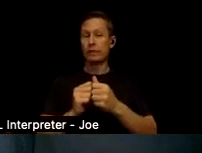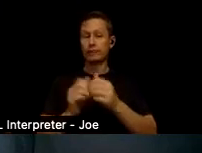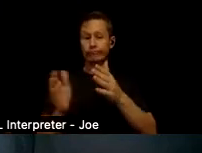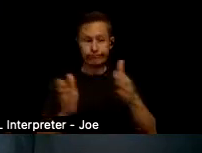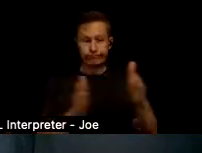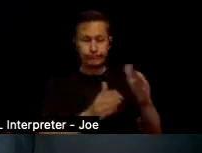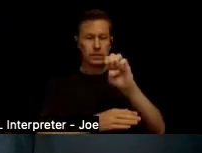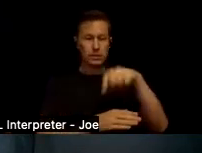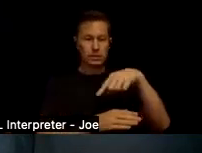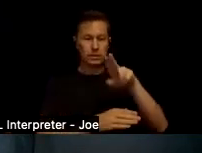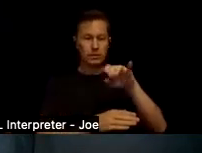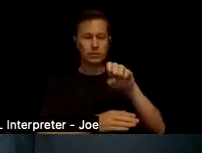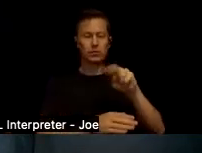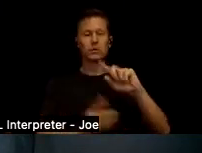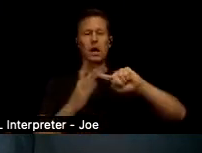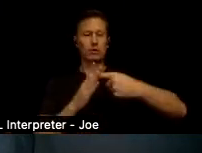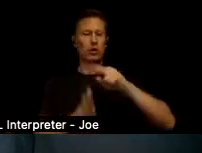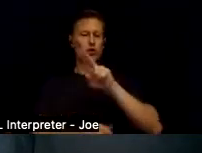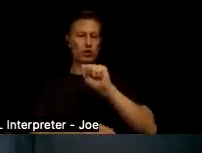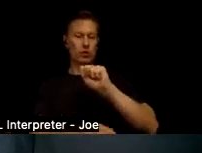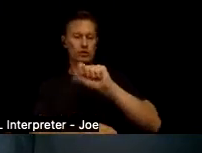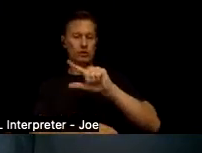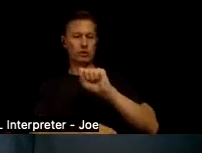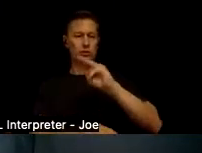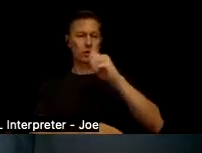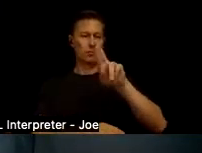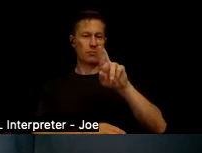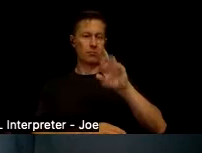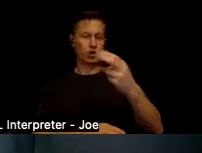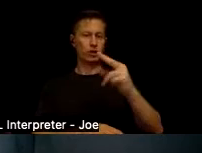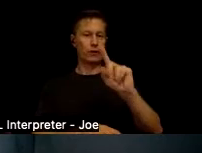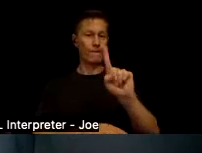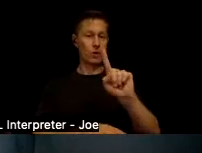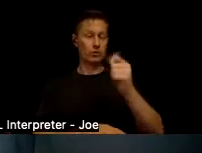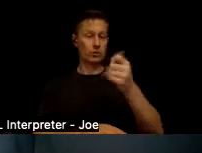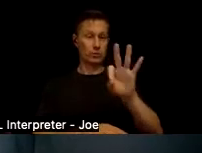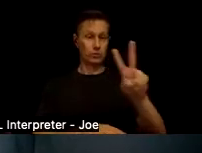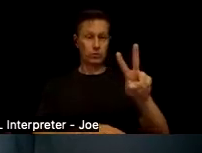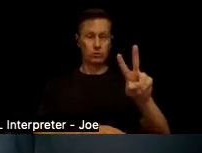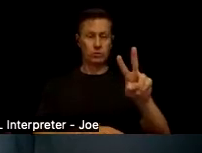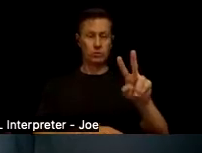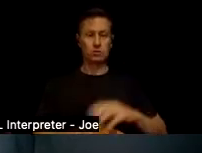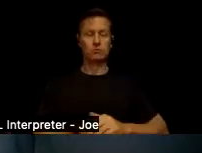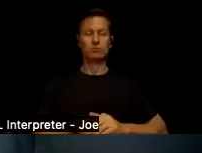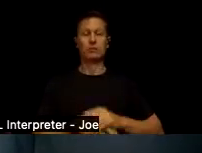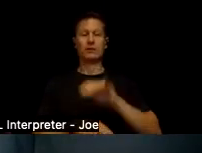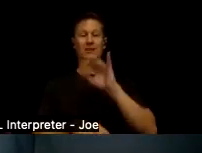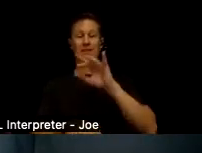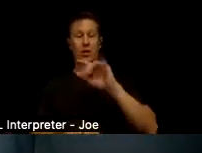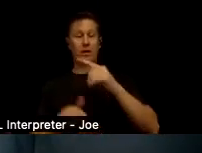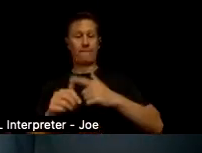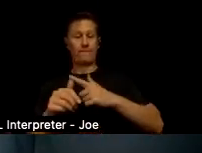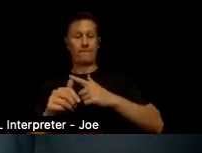I started at the USGS in Pasadena, March 1st, 1992. So Joshua Tree happened just less